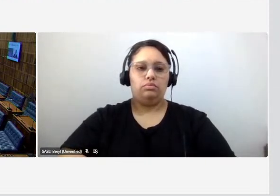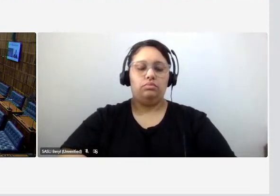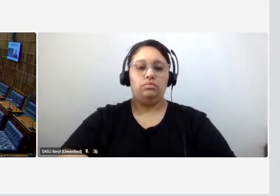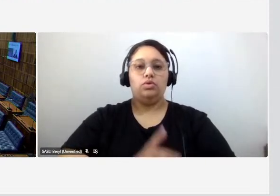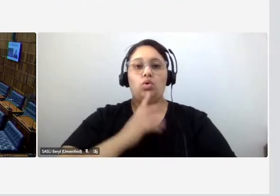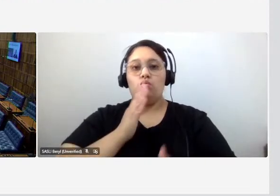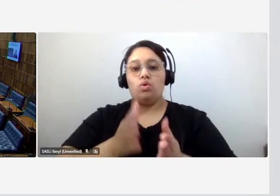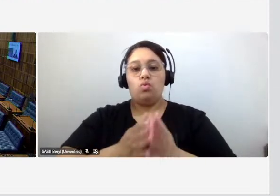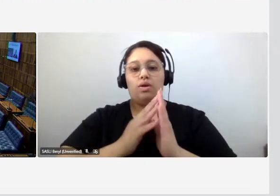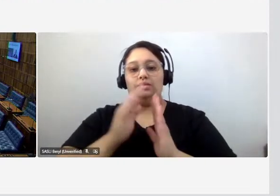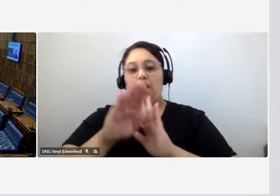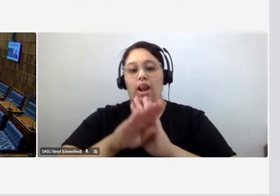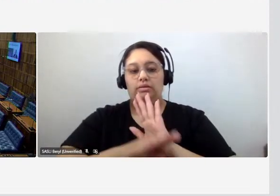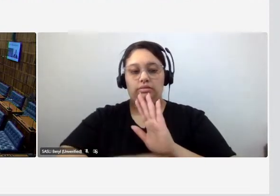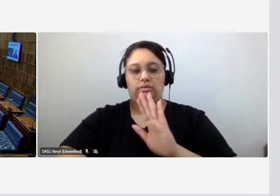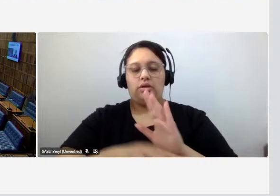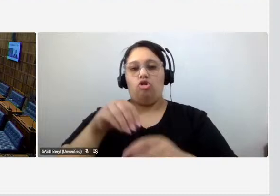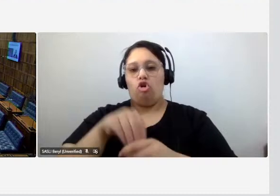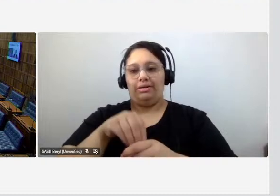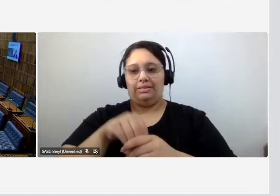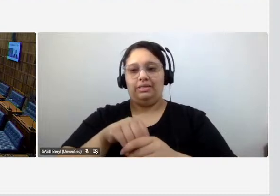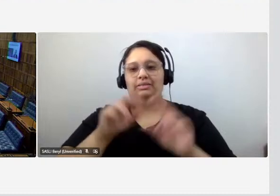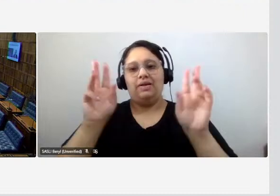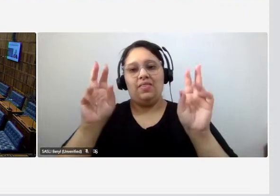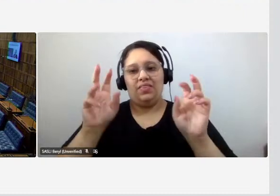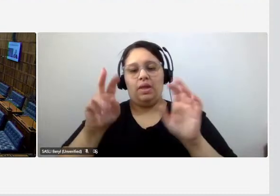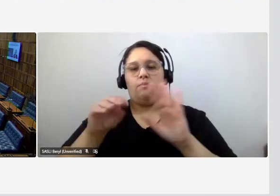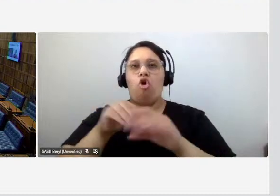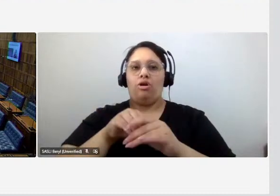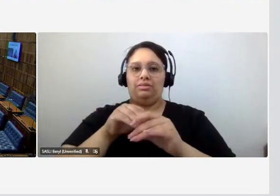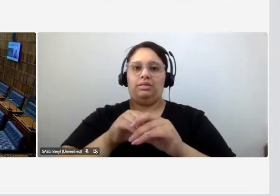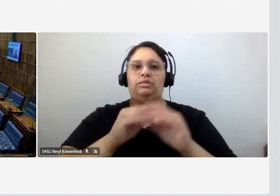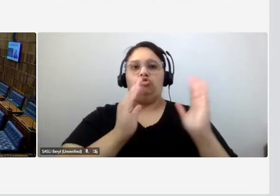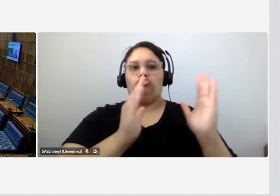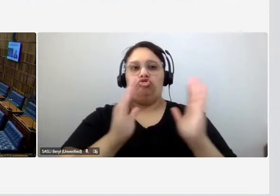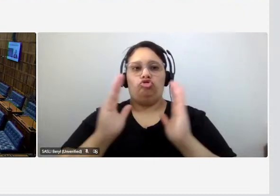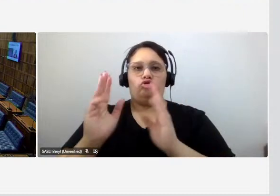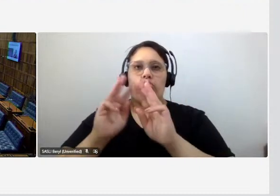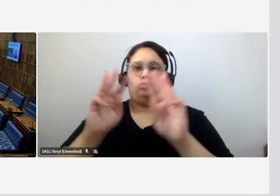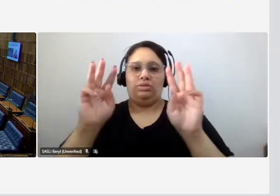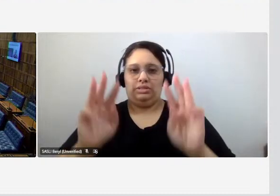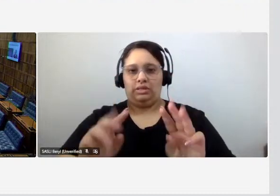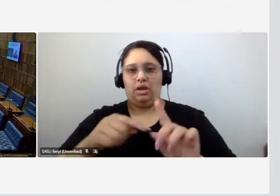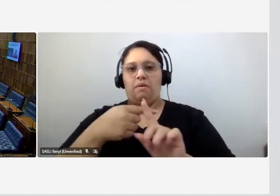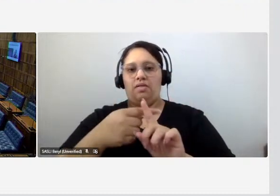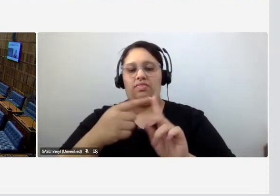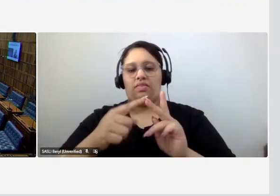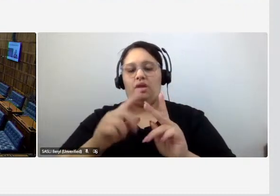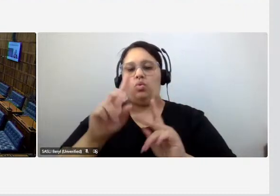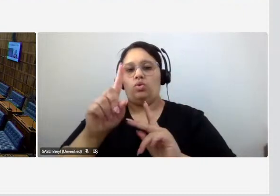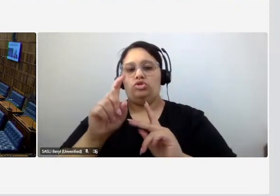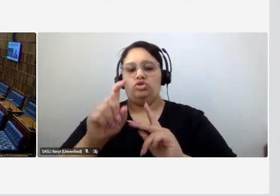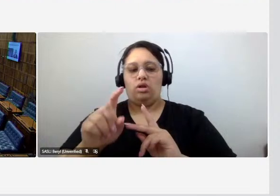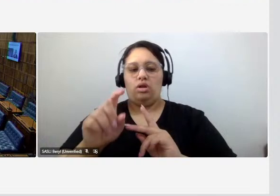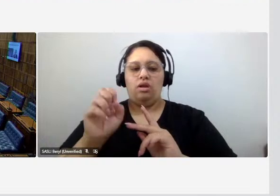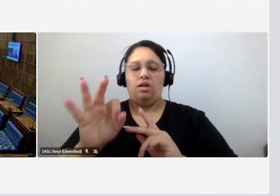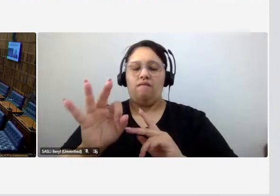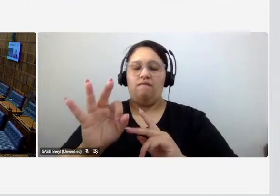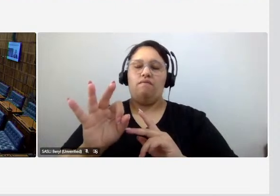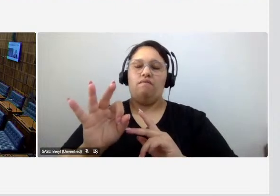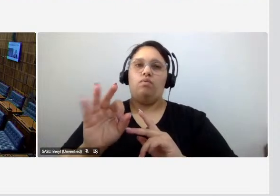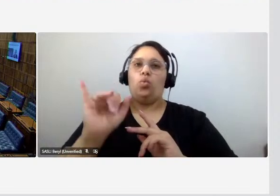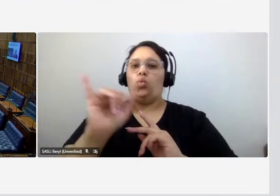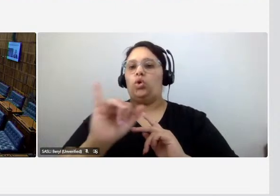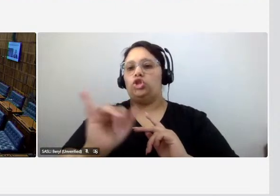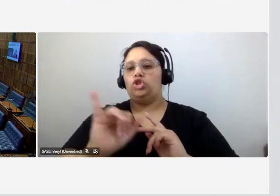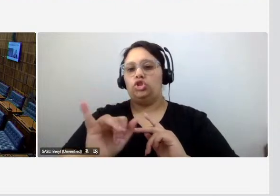then obviously the content, the themed content of the museums, and then I think the question was also which